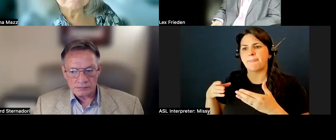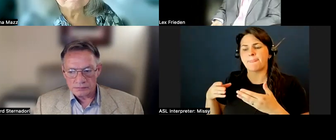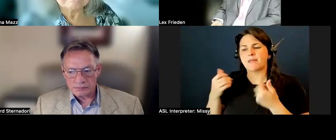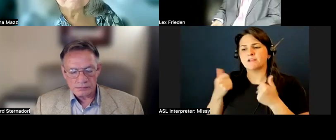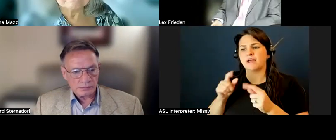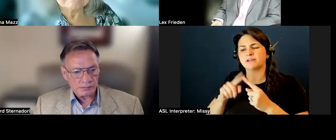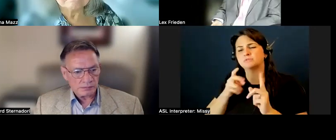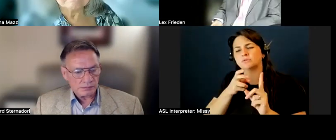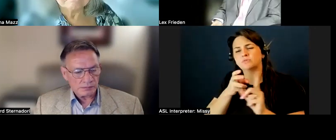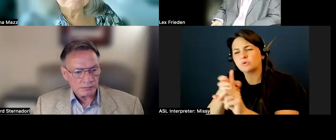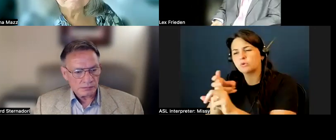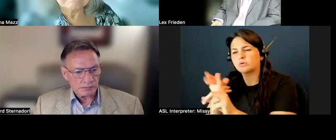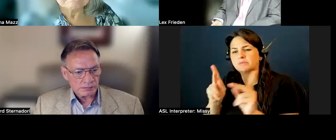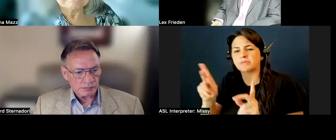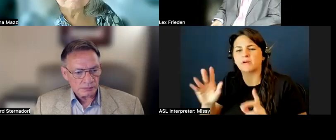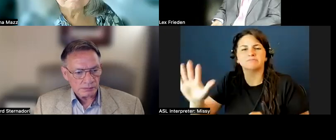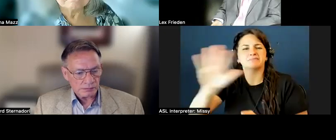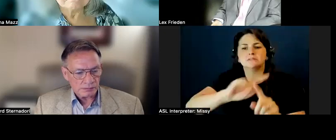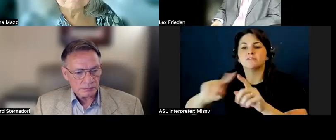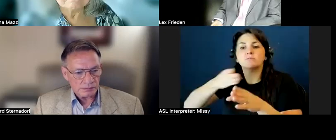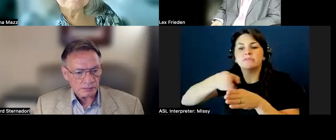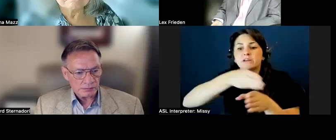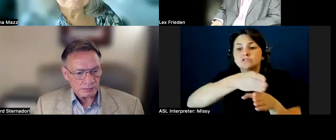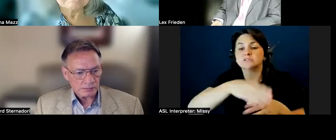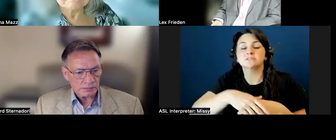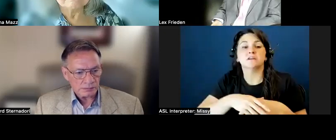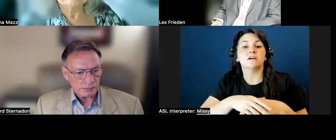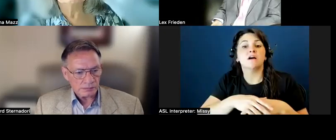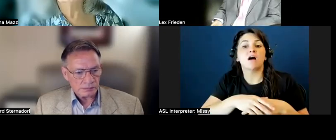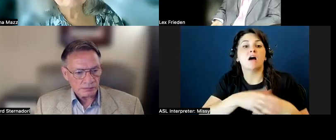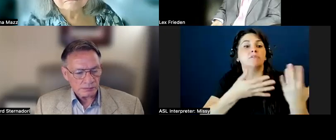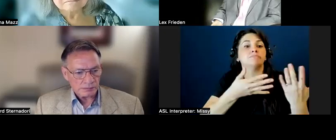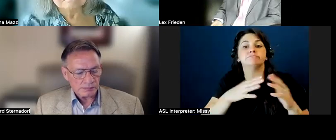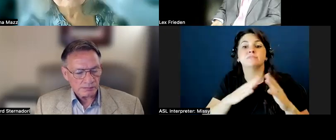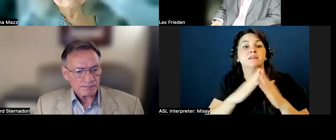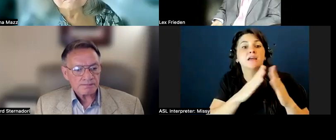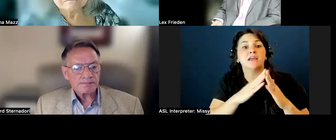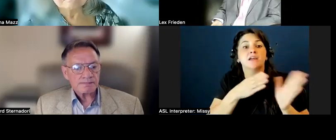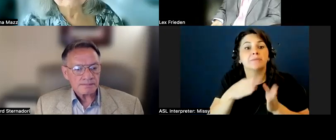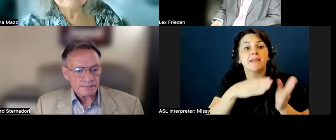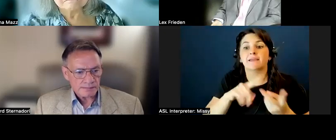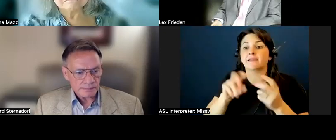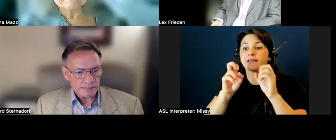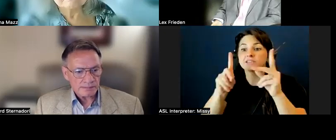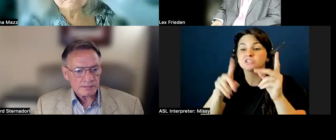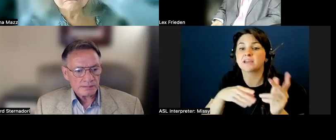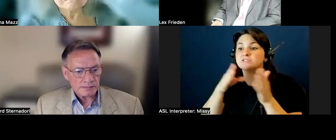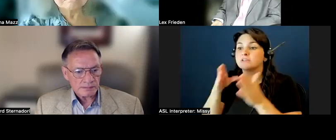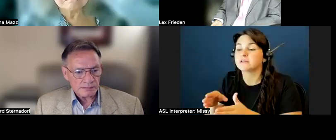recruit individuals from across professions, from urban planning, from, education, from,